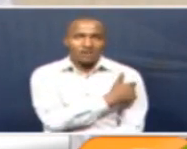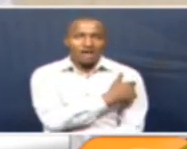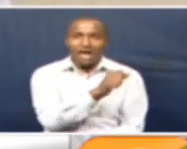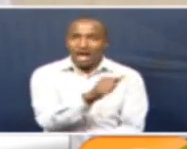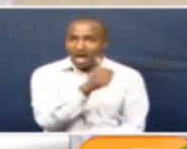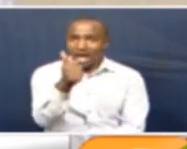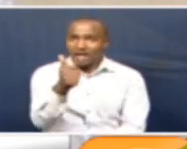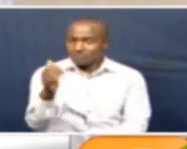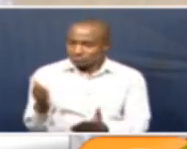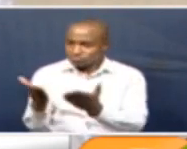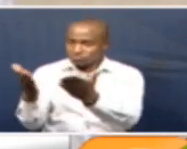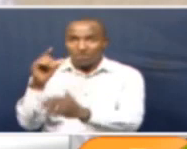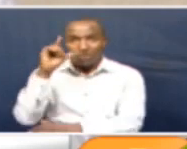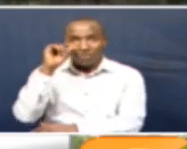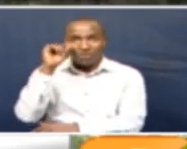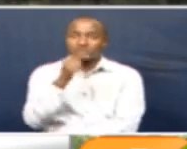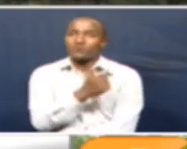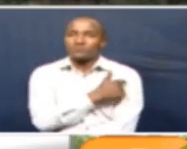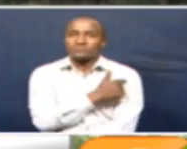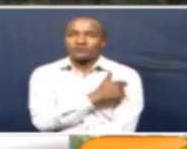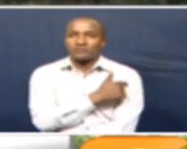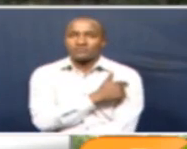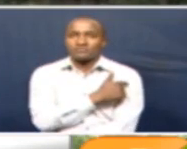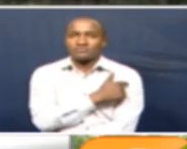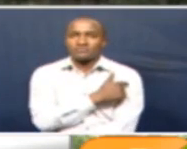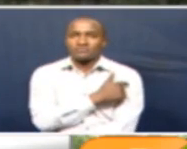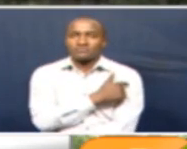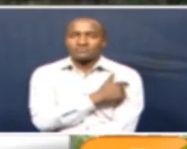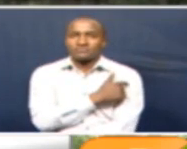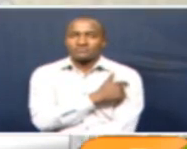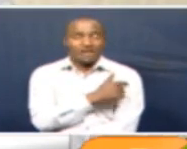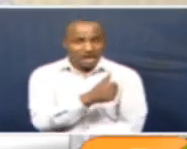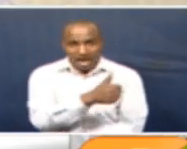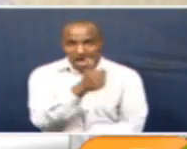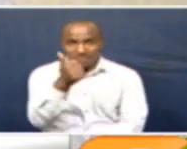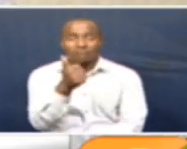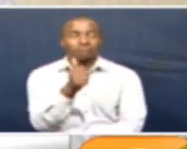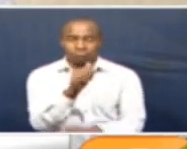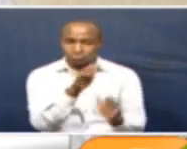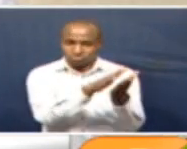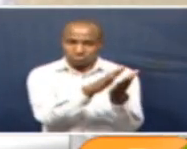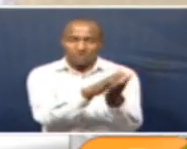to Coast General Hospital for further management. The rest are at Mariakani